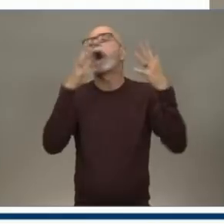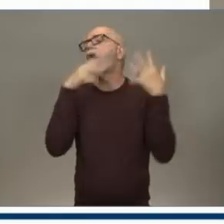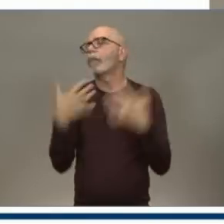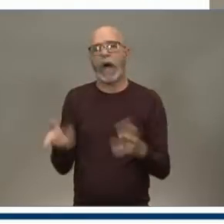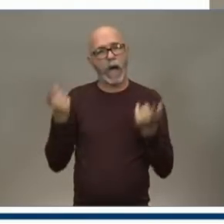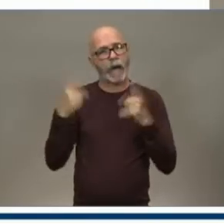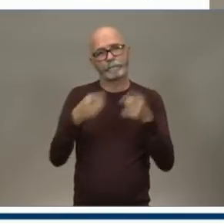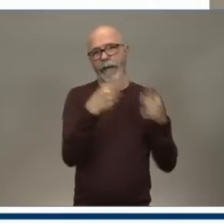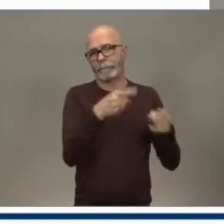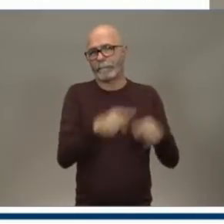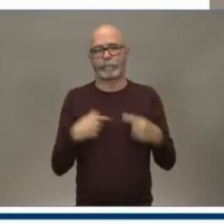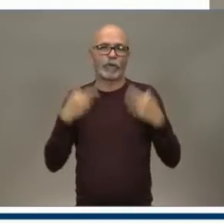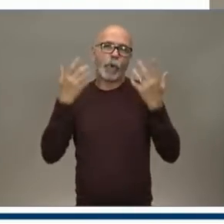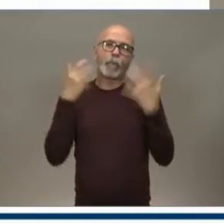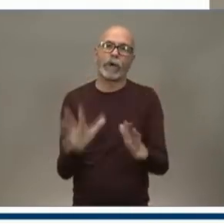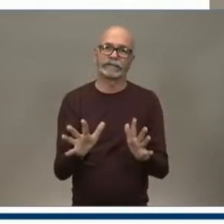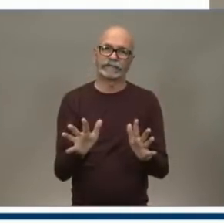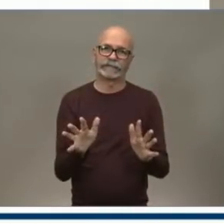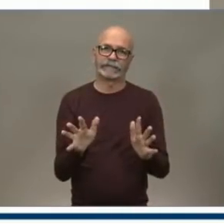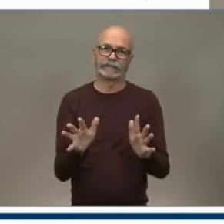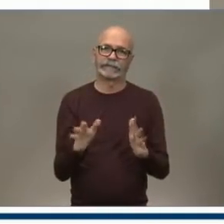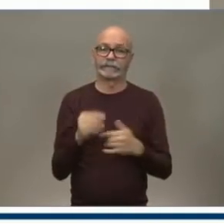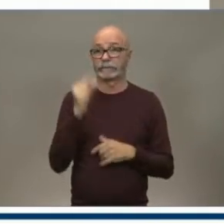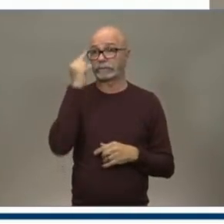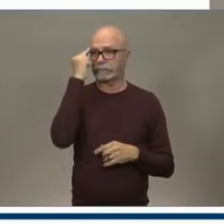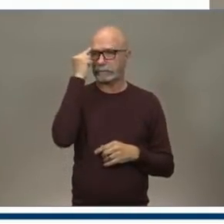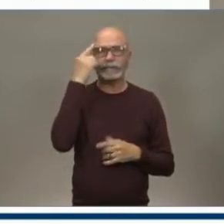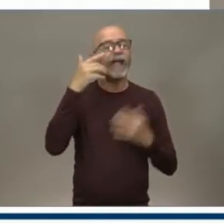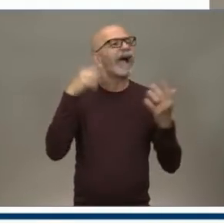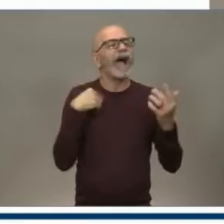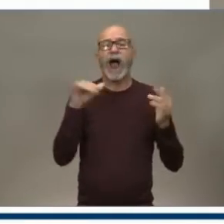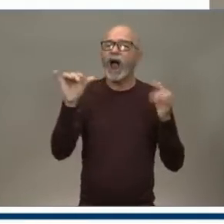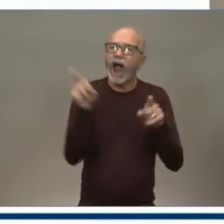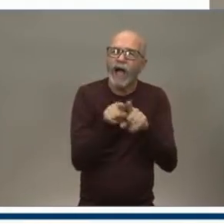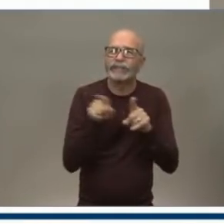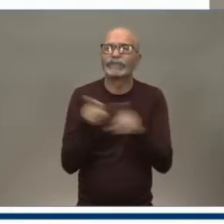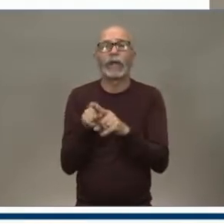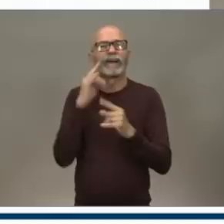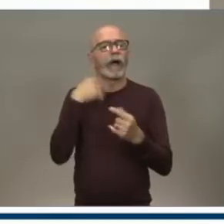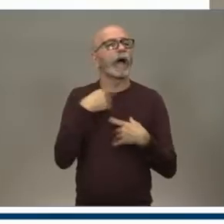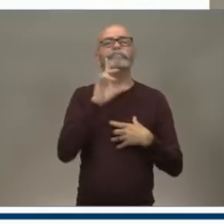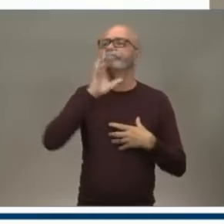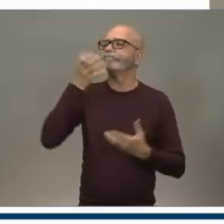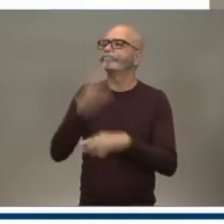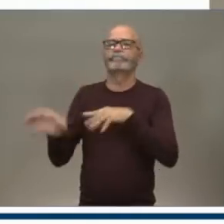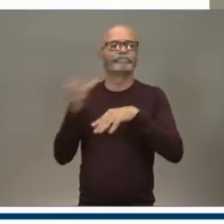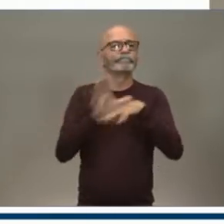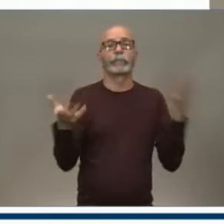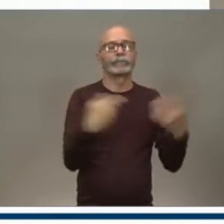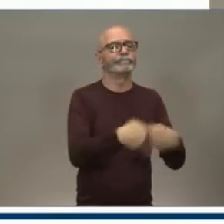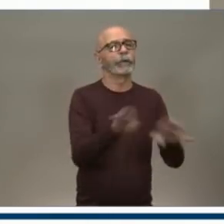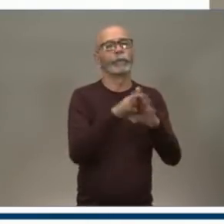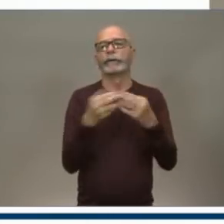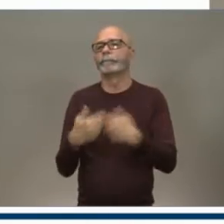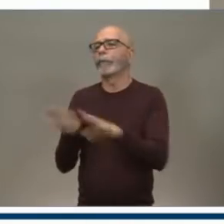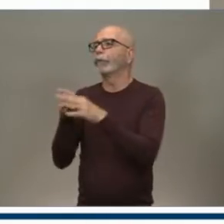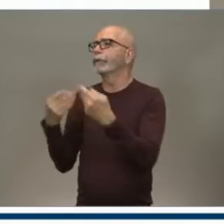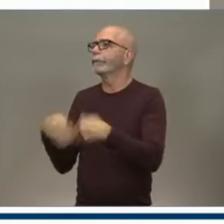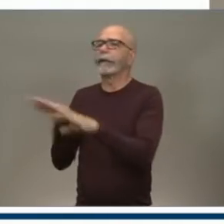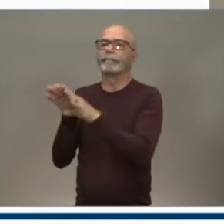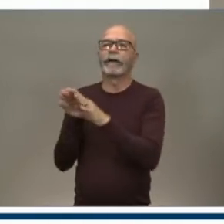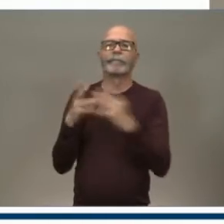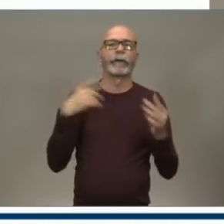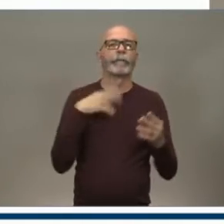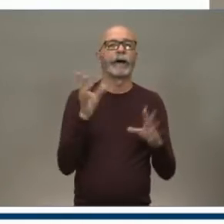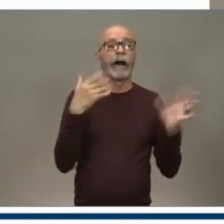and tight restrictions. We don't want to have that here. We don't want to return to the days of a full lockdown. And